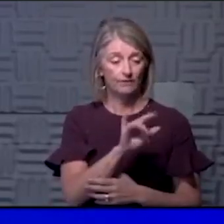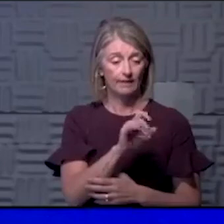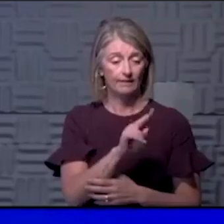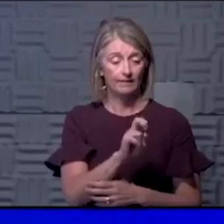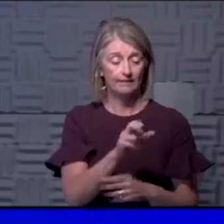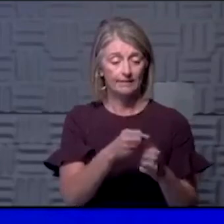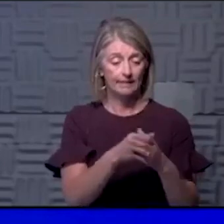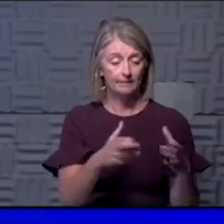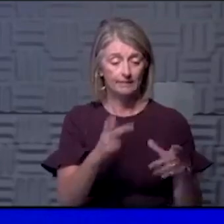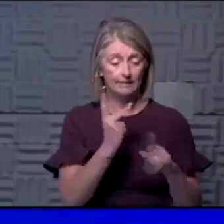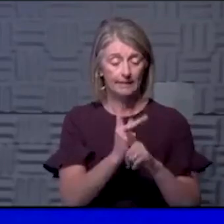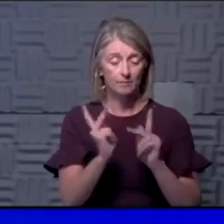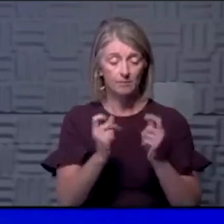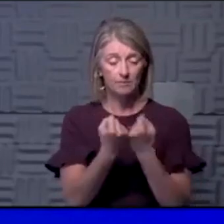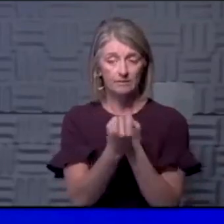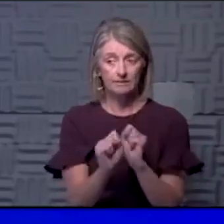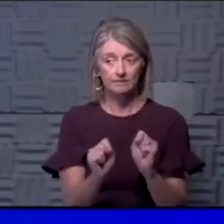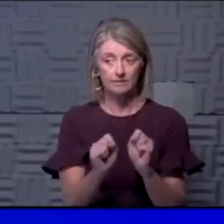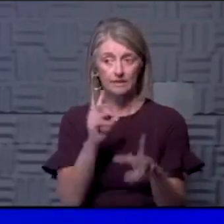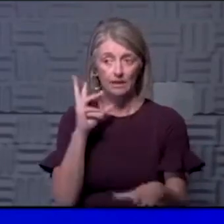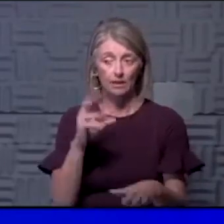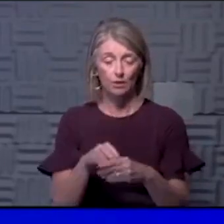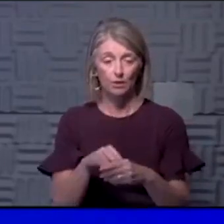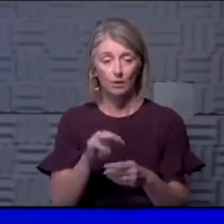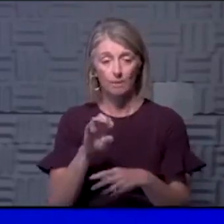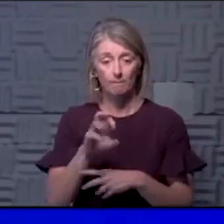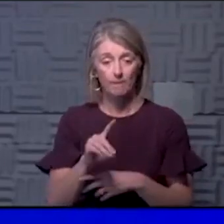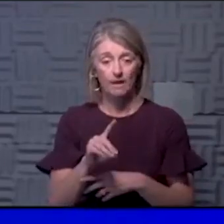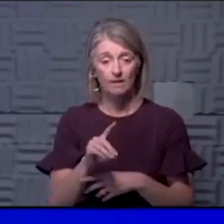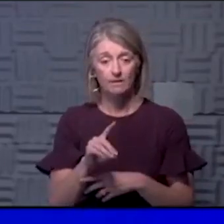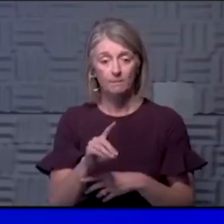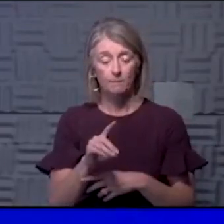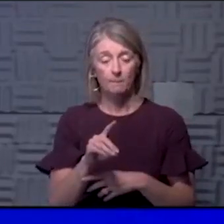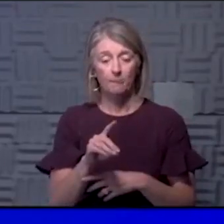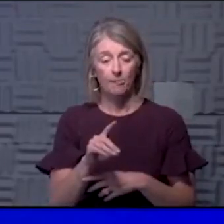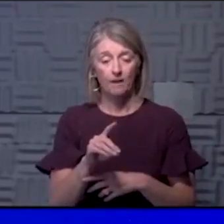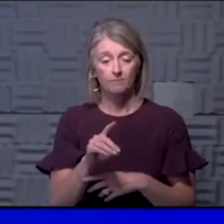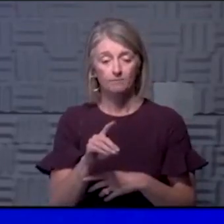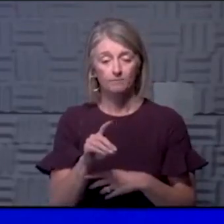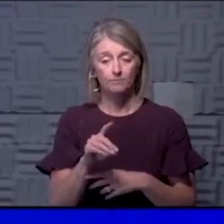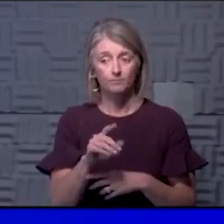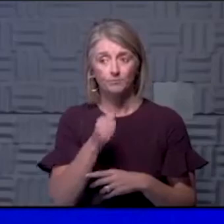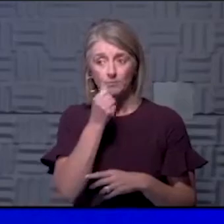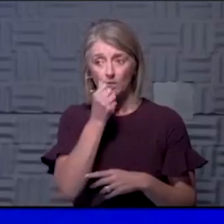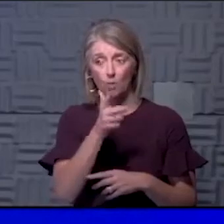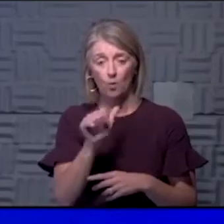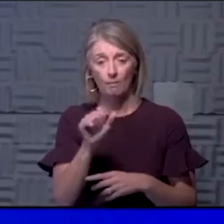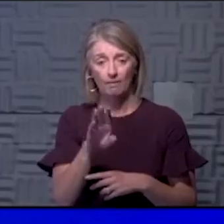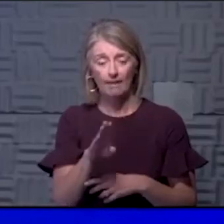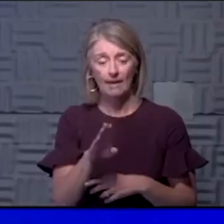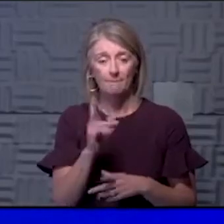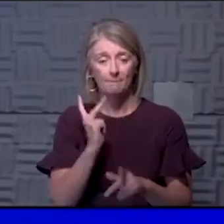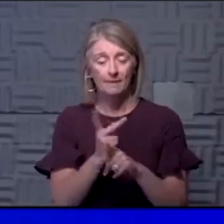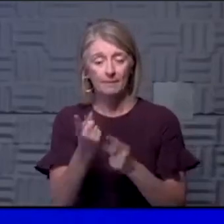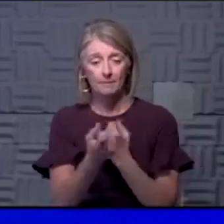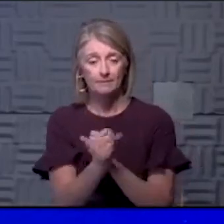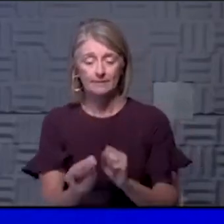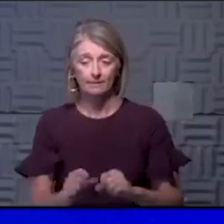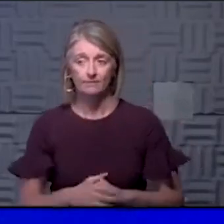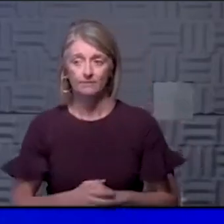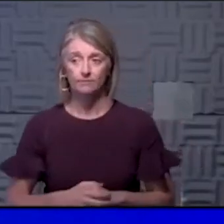keep everybody on campus safe, including my old mentor, Matthew Buchner, up there in the worm lab, because I